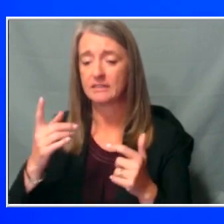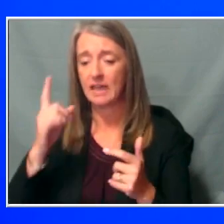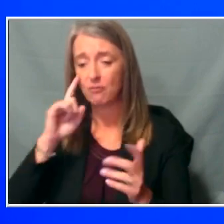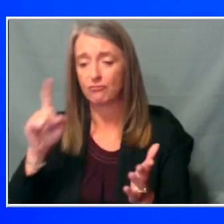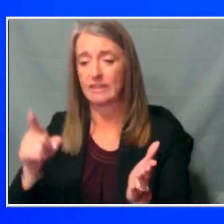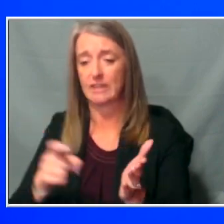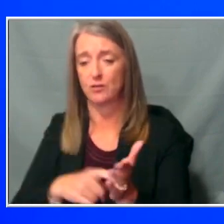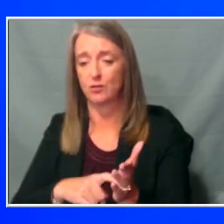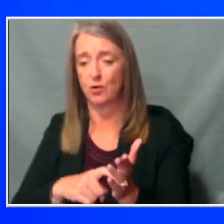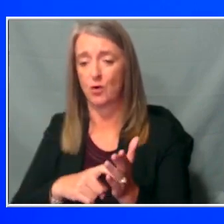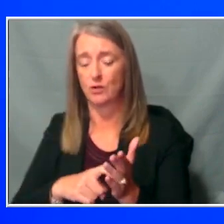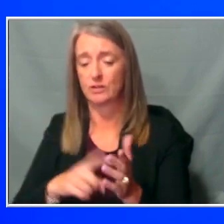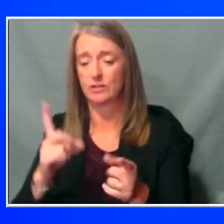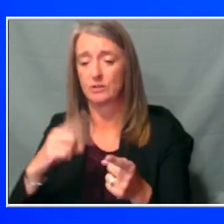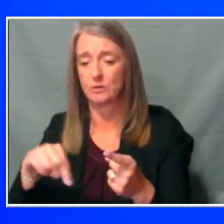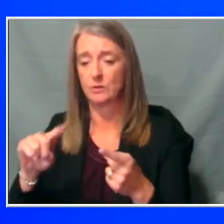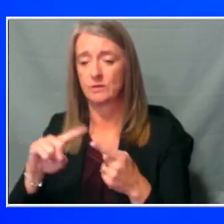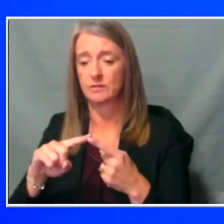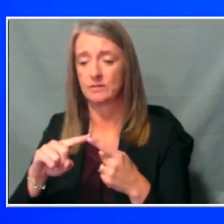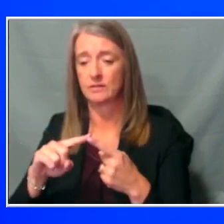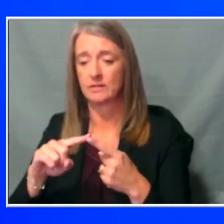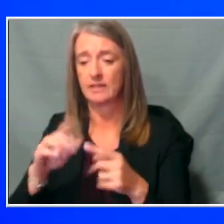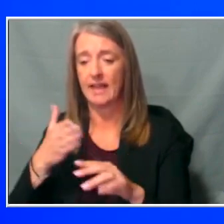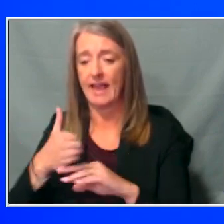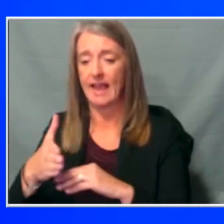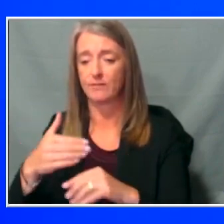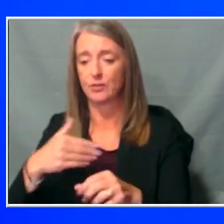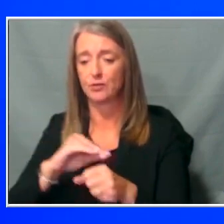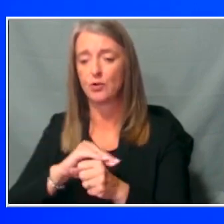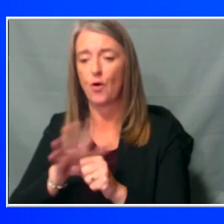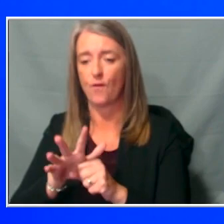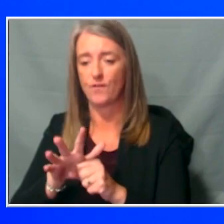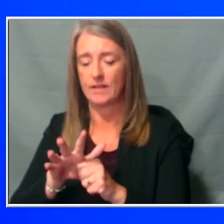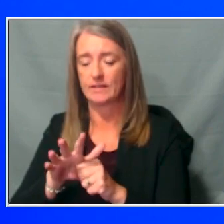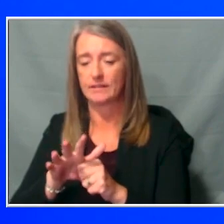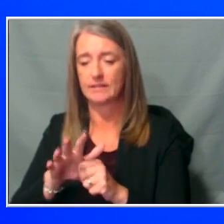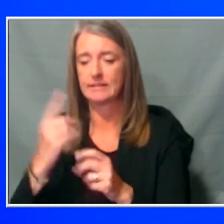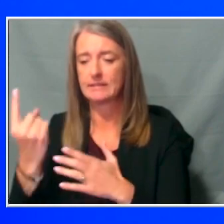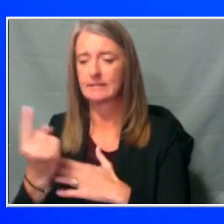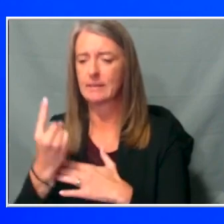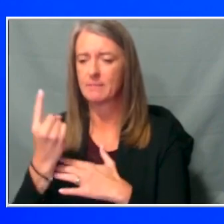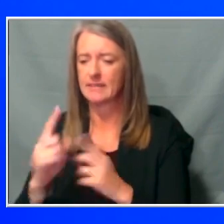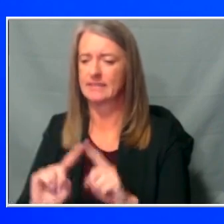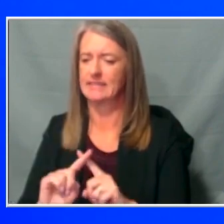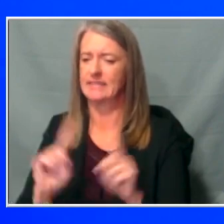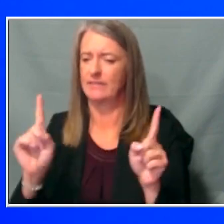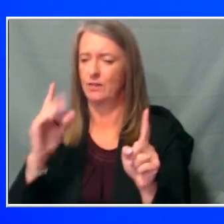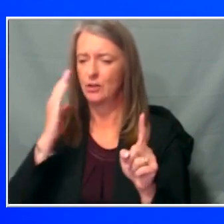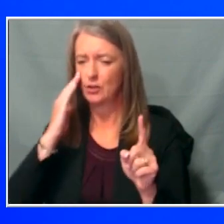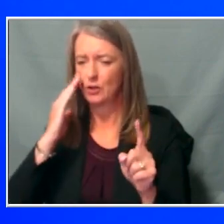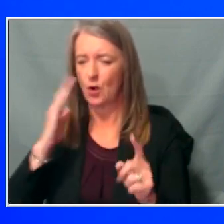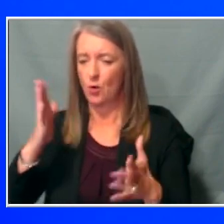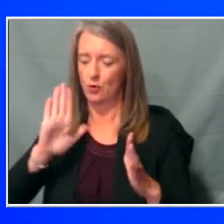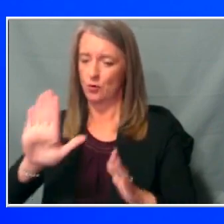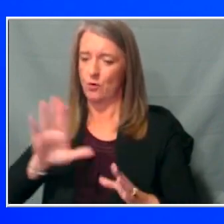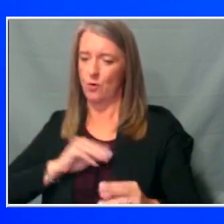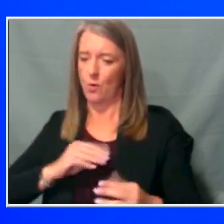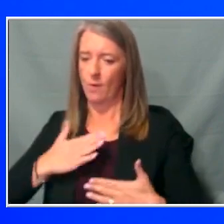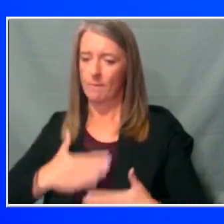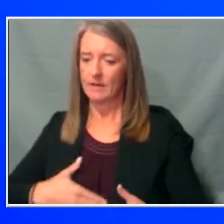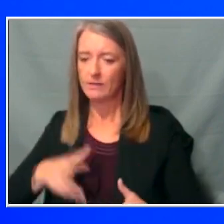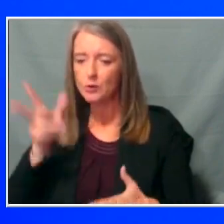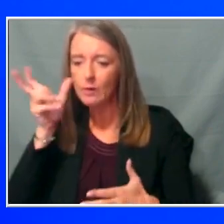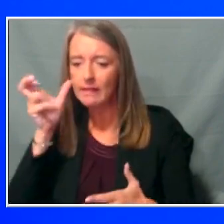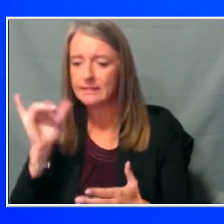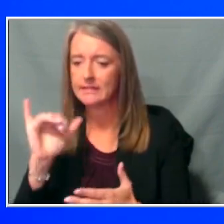it after I had COVID. It was just, something was different. You know your own body and you got to listen to